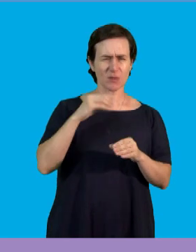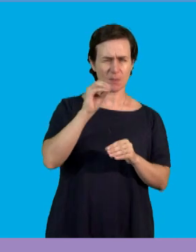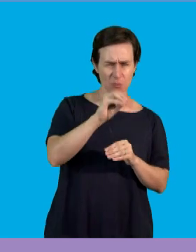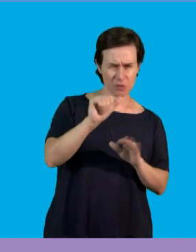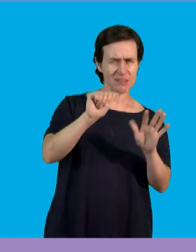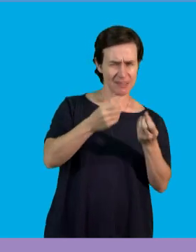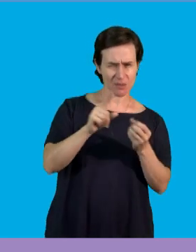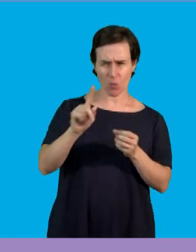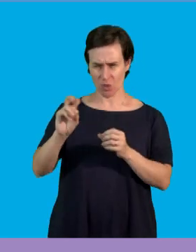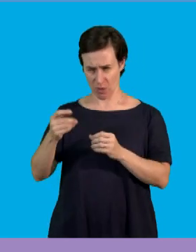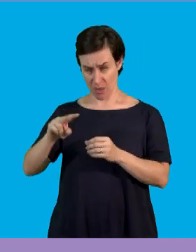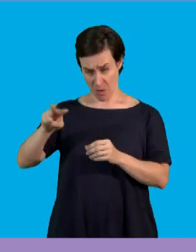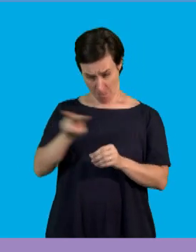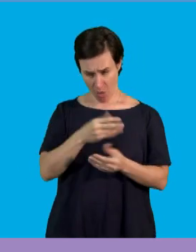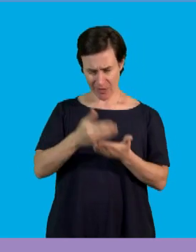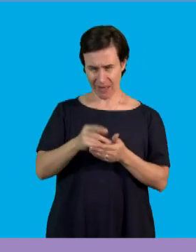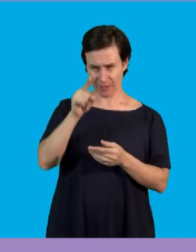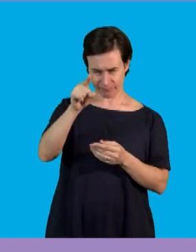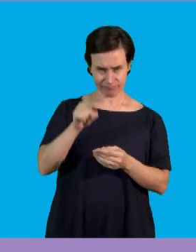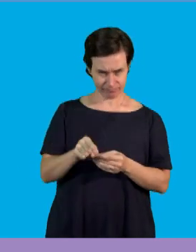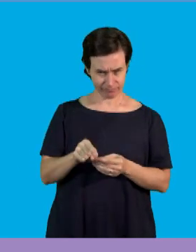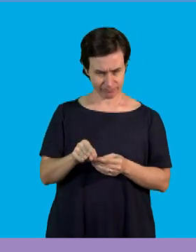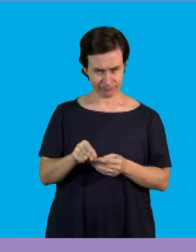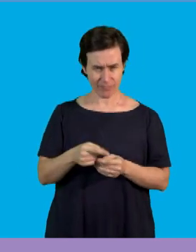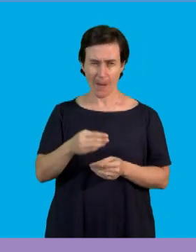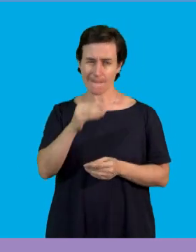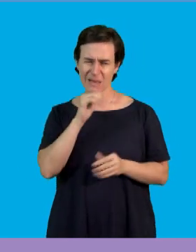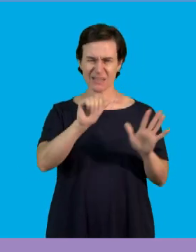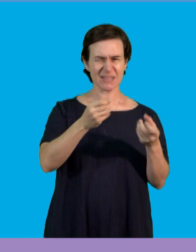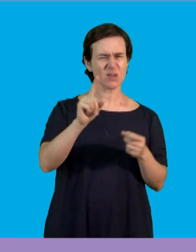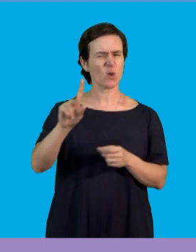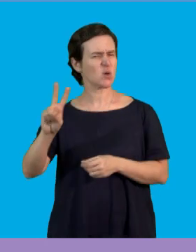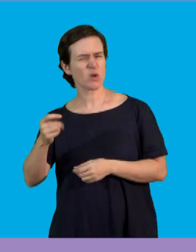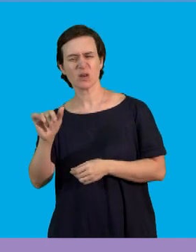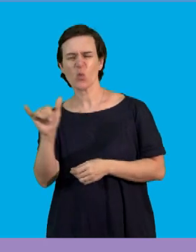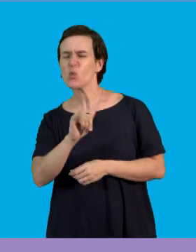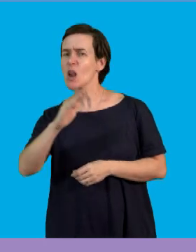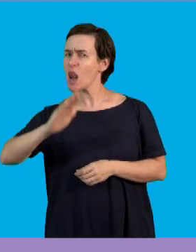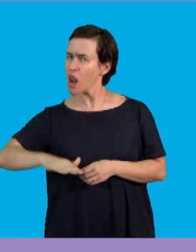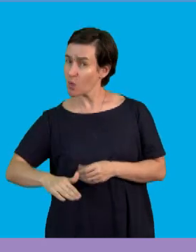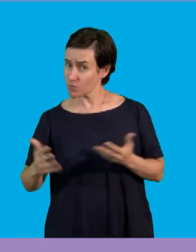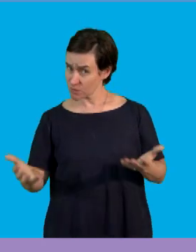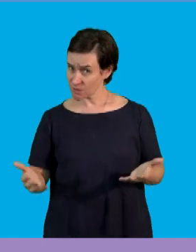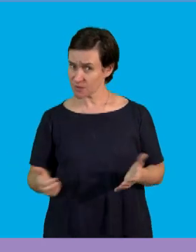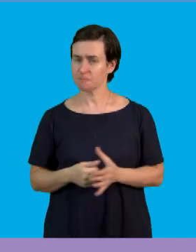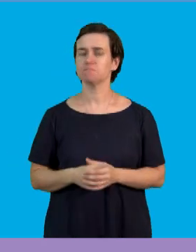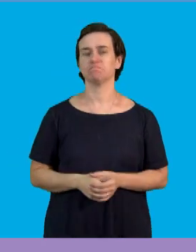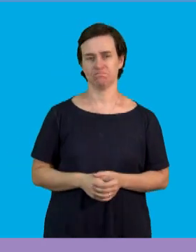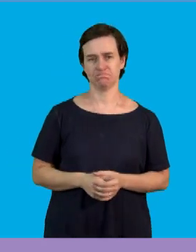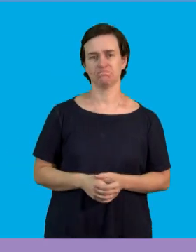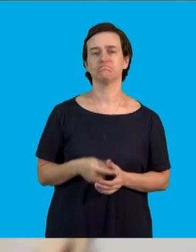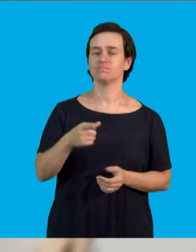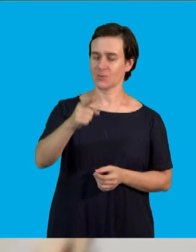in step 2. So now what am I going to do? I'm going to look for the lowest one. So between 60 and 120, which one is the lowest